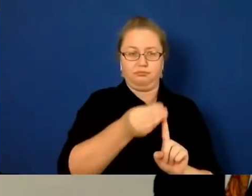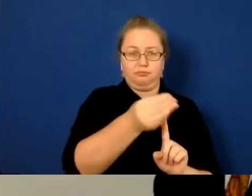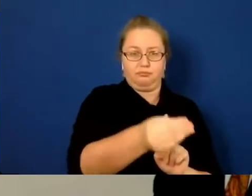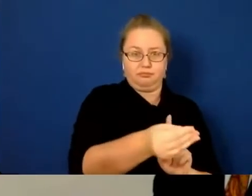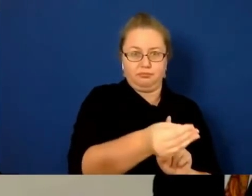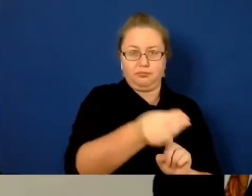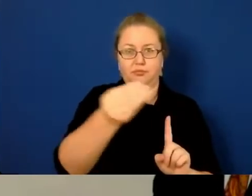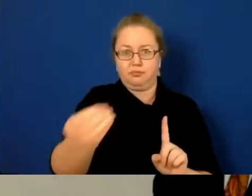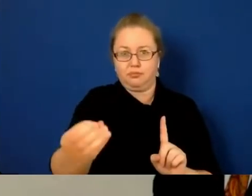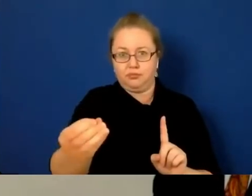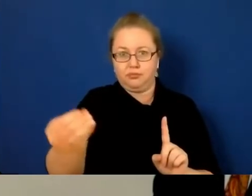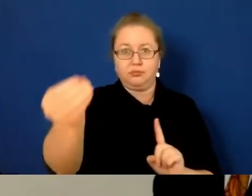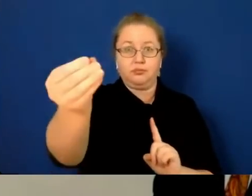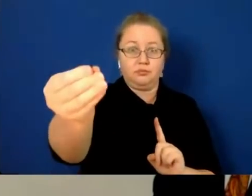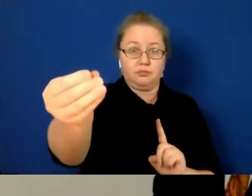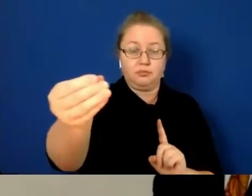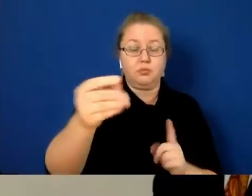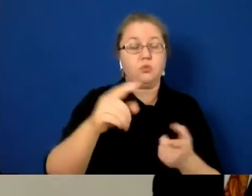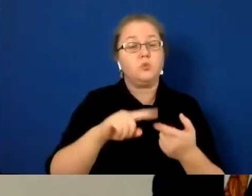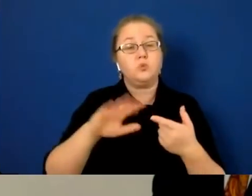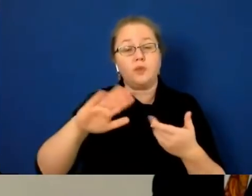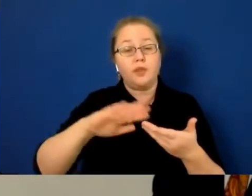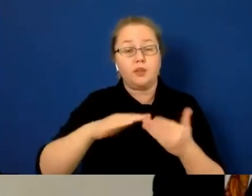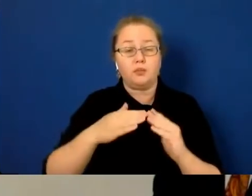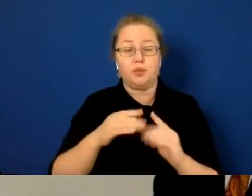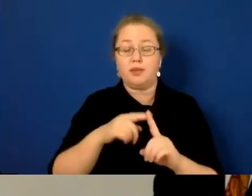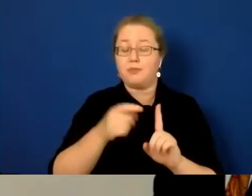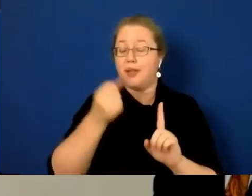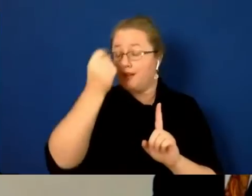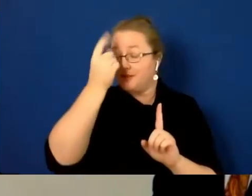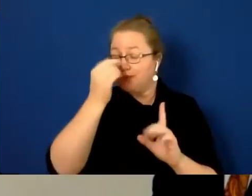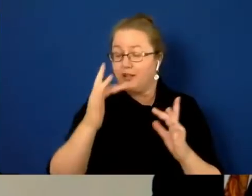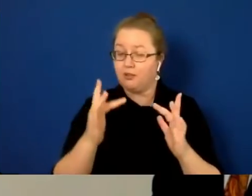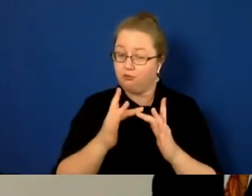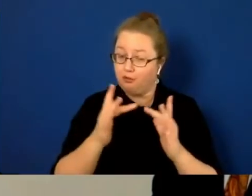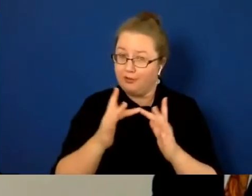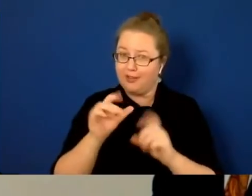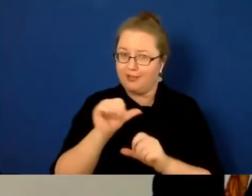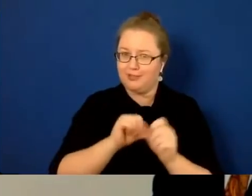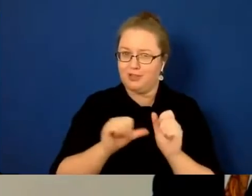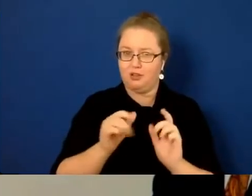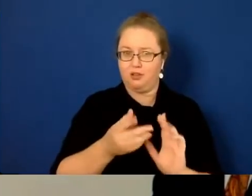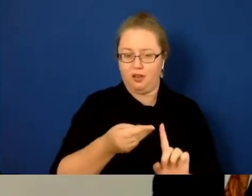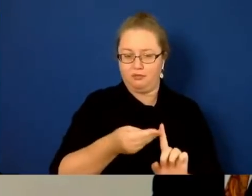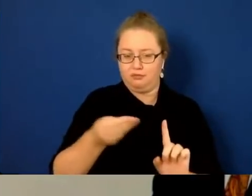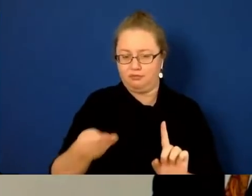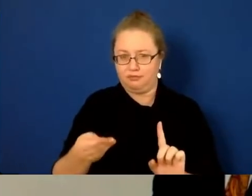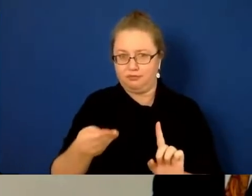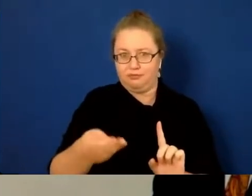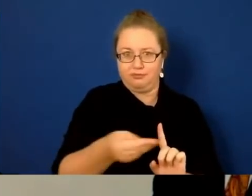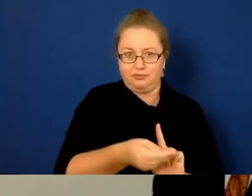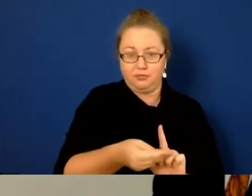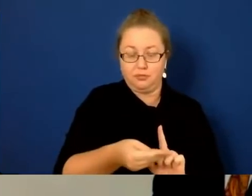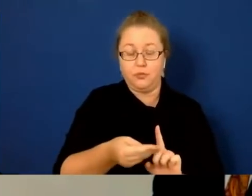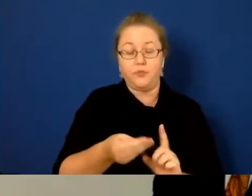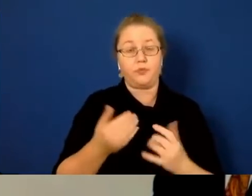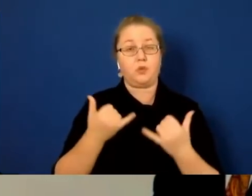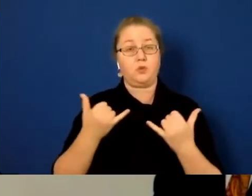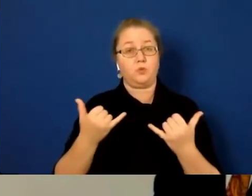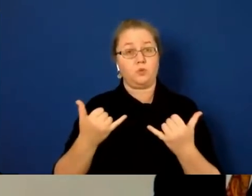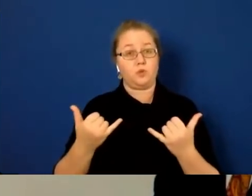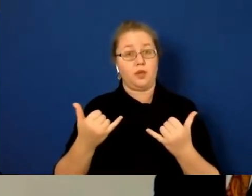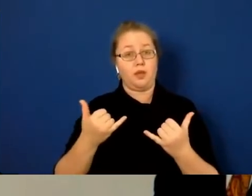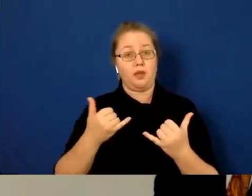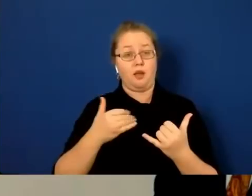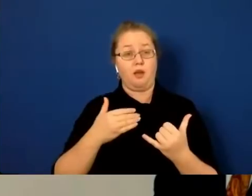but trying to make sure we know how it's moving through our populations. And I can say that is the case, and from what we know in